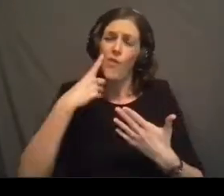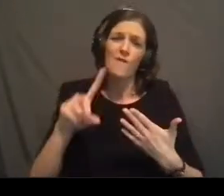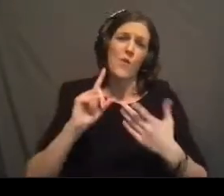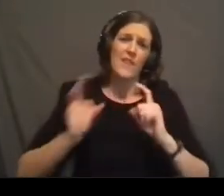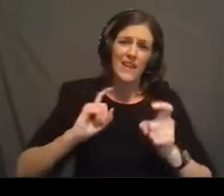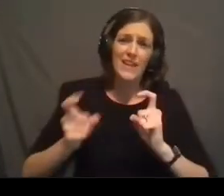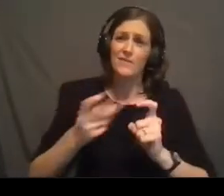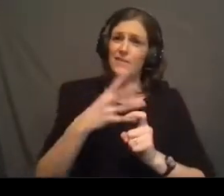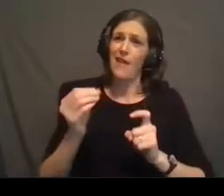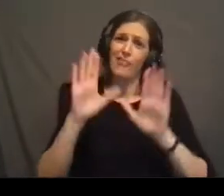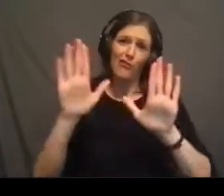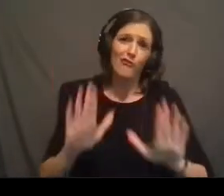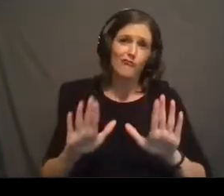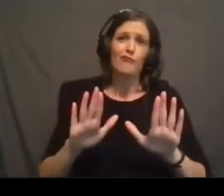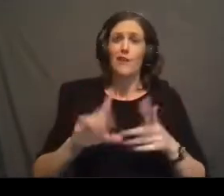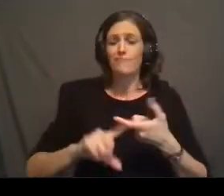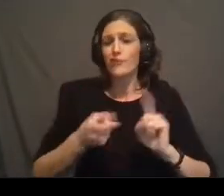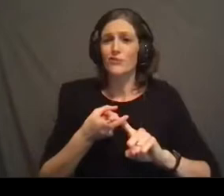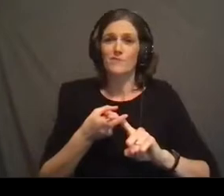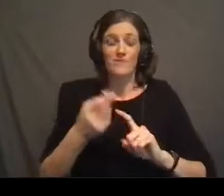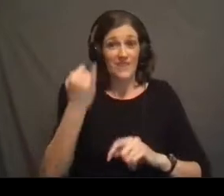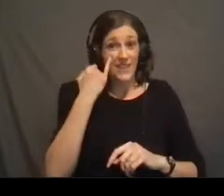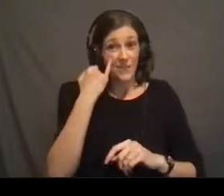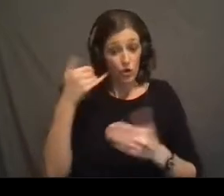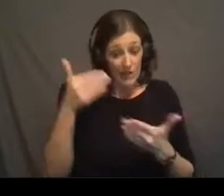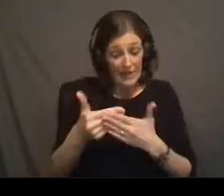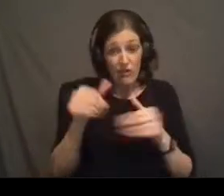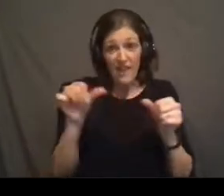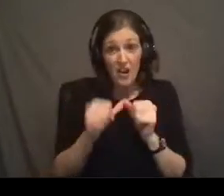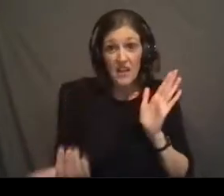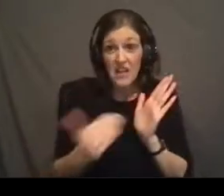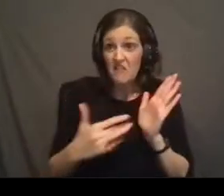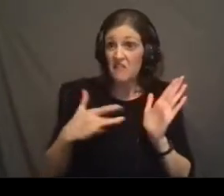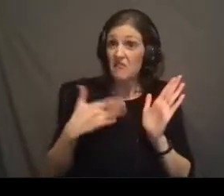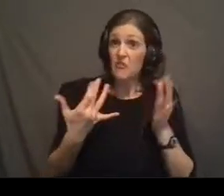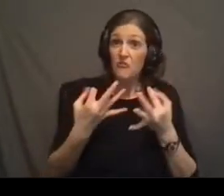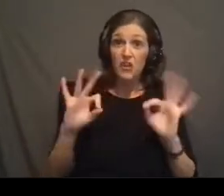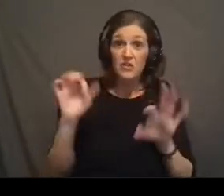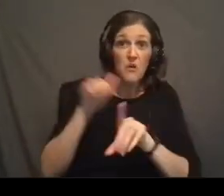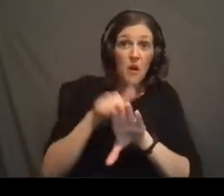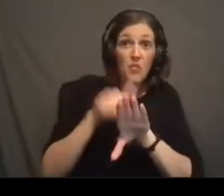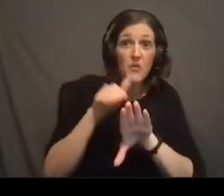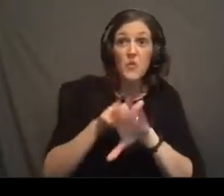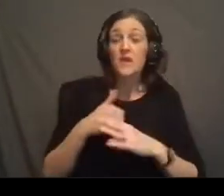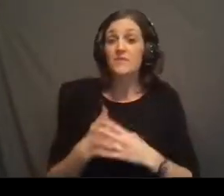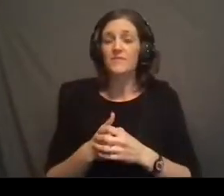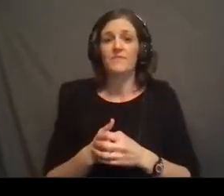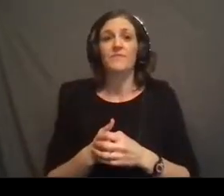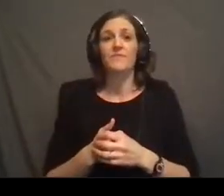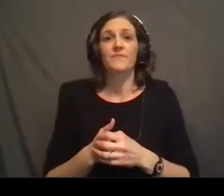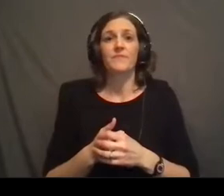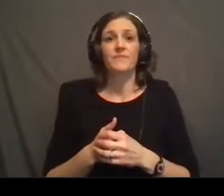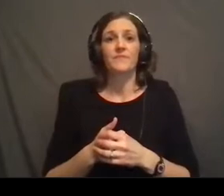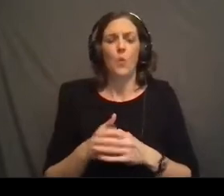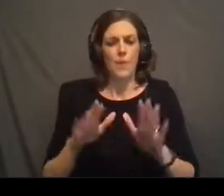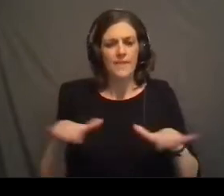and the great company. If you're ever around in this area again, feel free to knock on the door. When the child